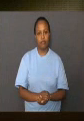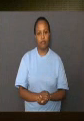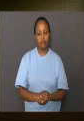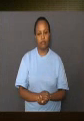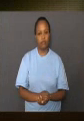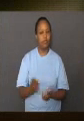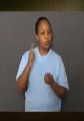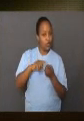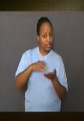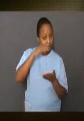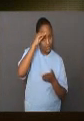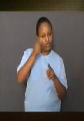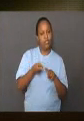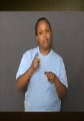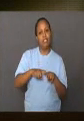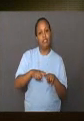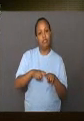Let's get back to our lesson.